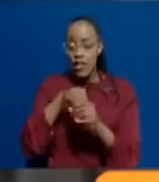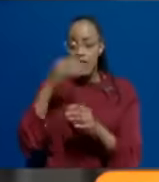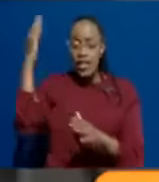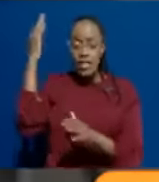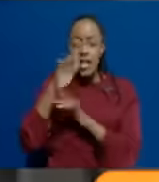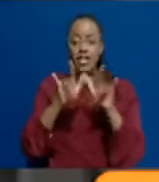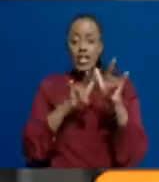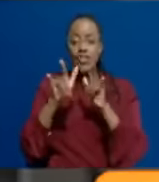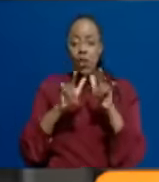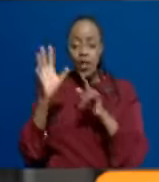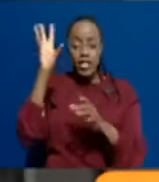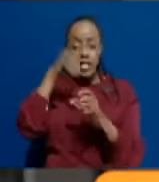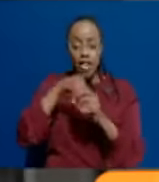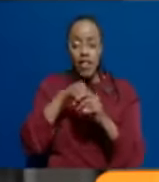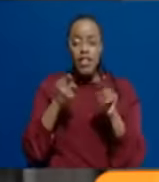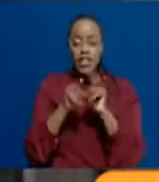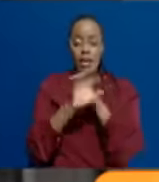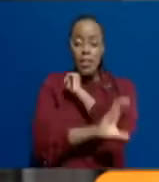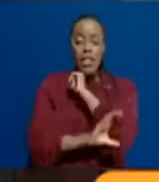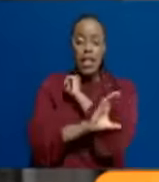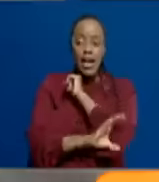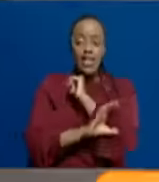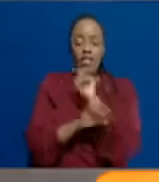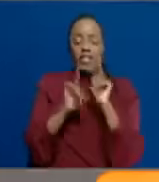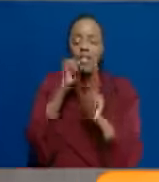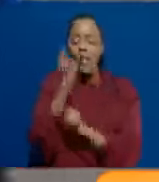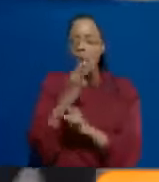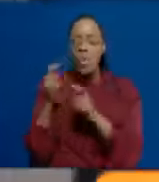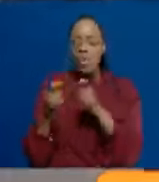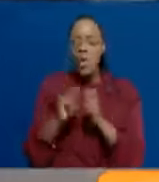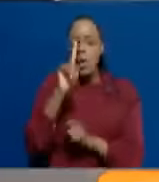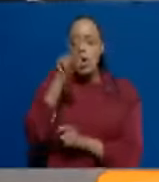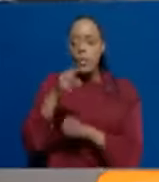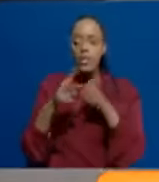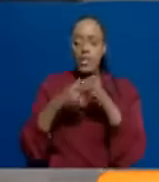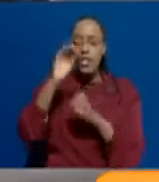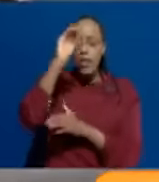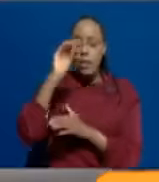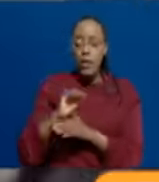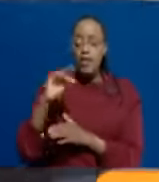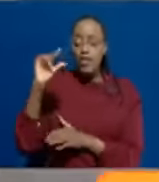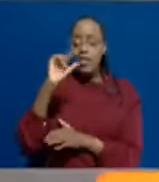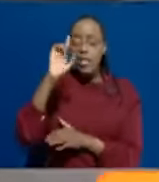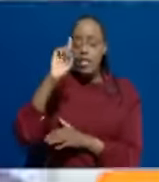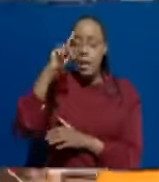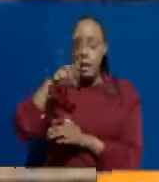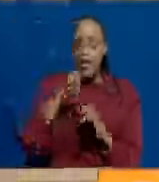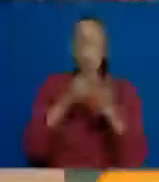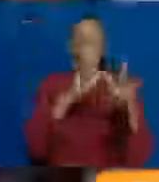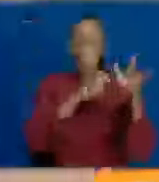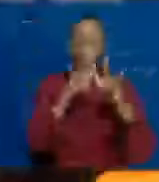direct foreign investments, as the country is only attracting a mere 1.7% of the GDP from